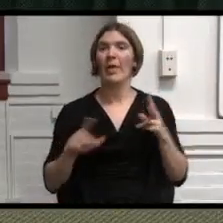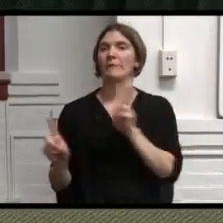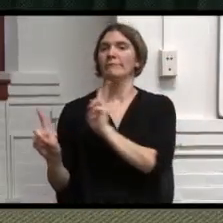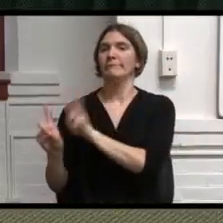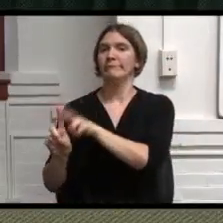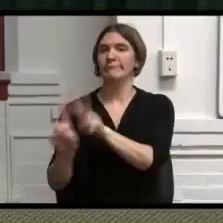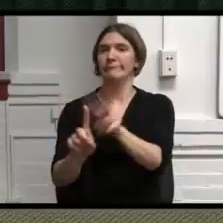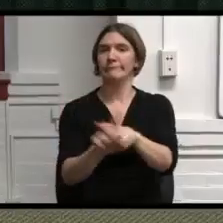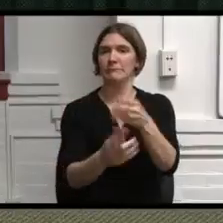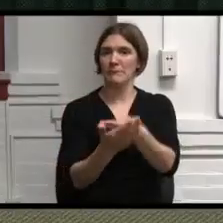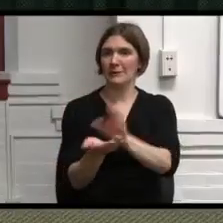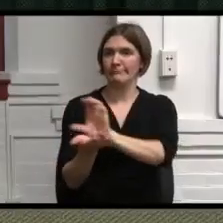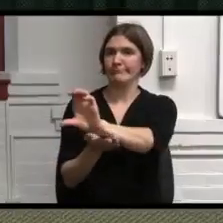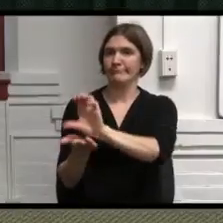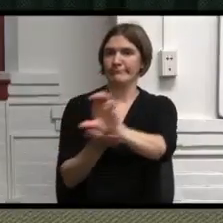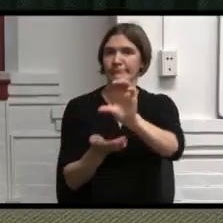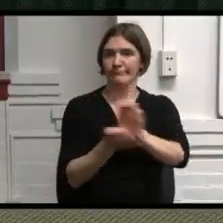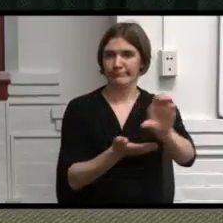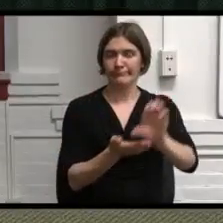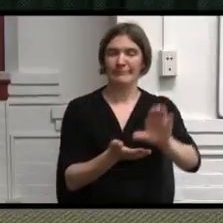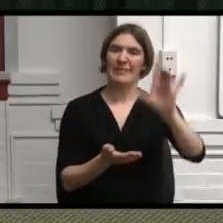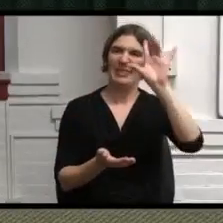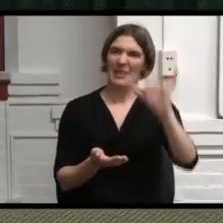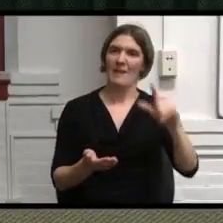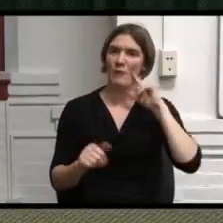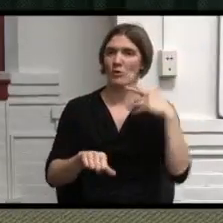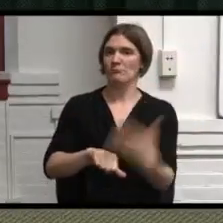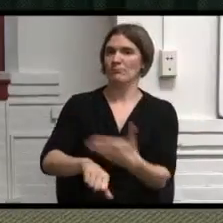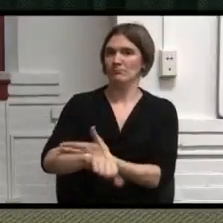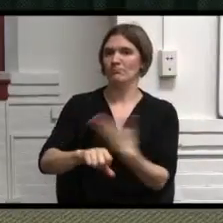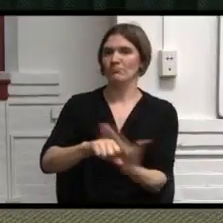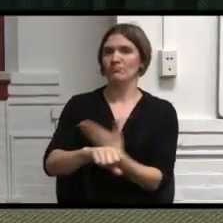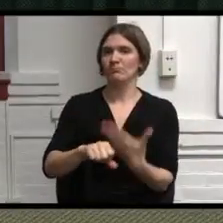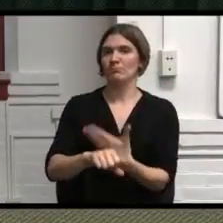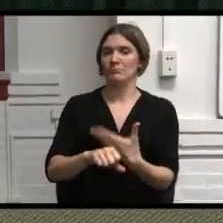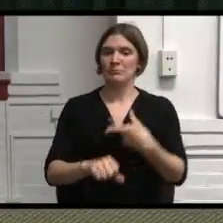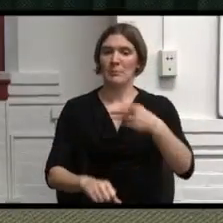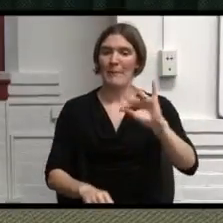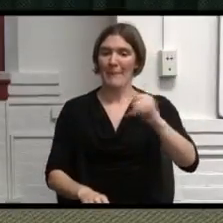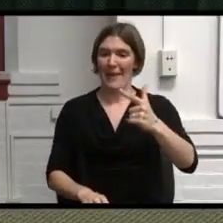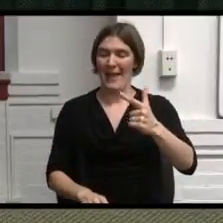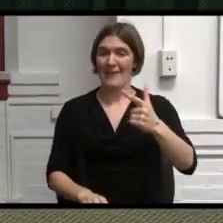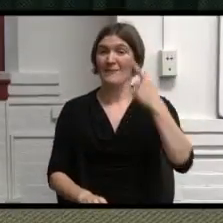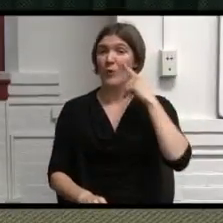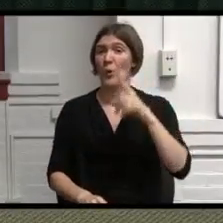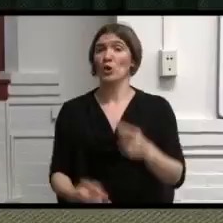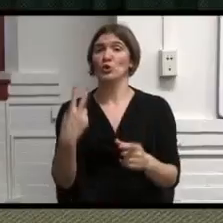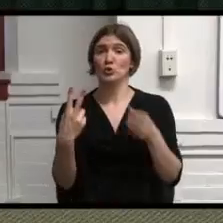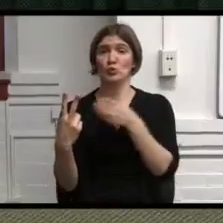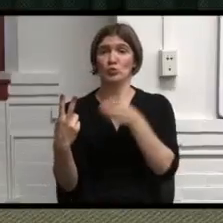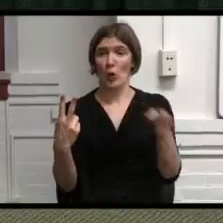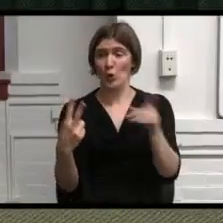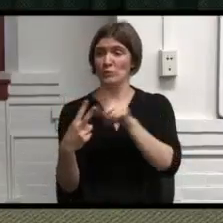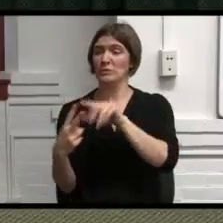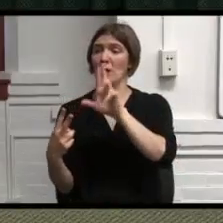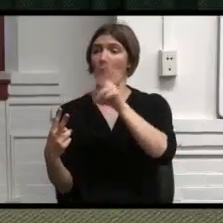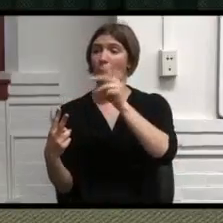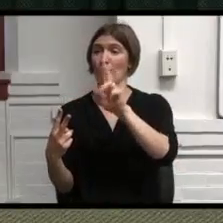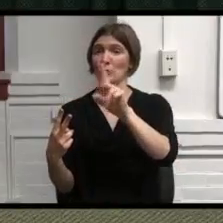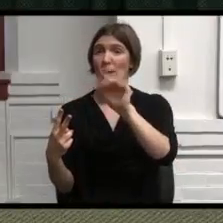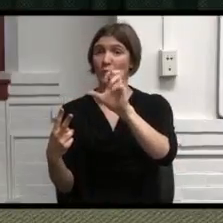grant funds in the amount of $200,000 for repaving portions of Upper Dummerston Road and Western